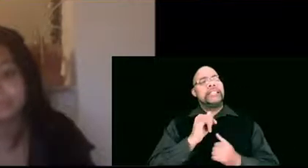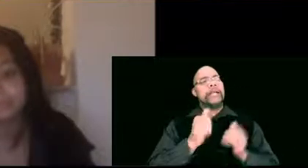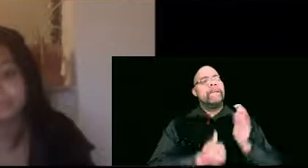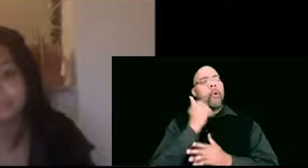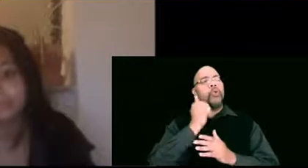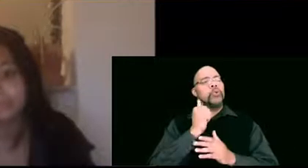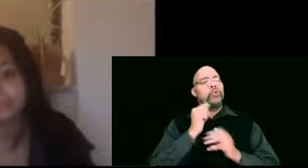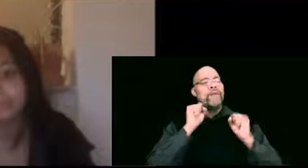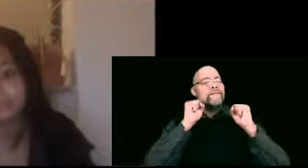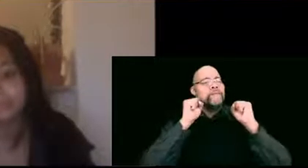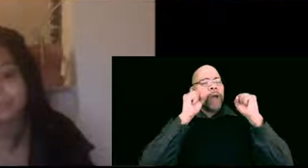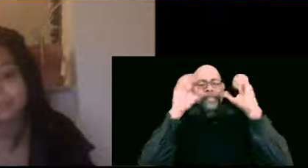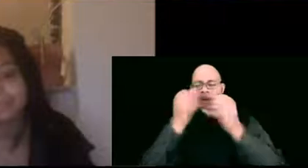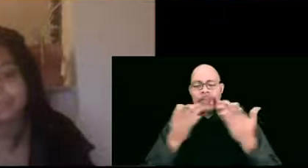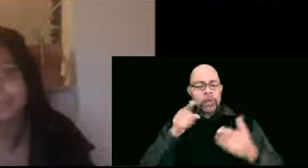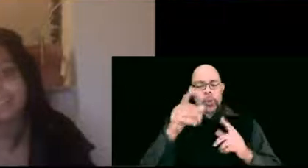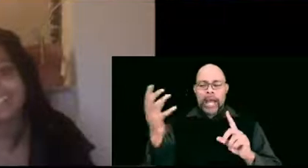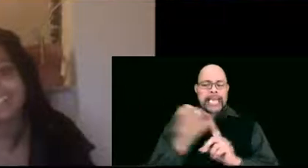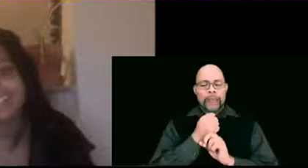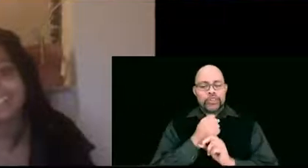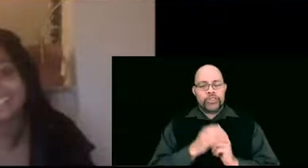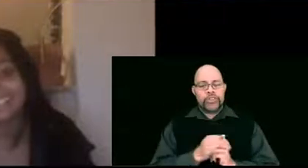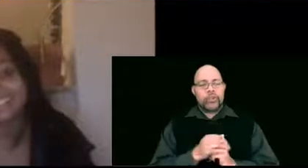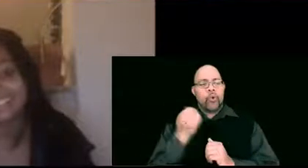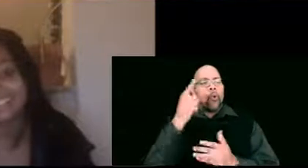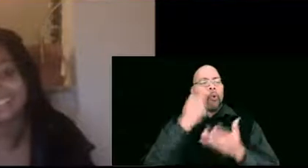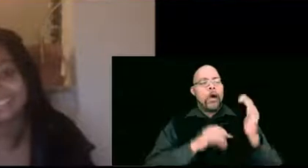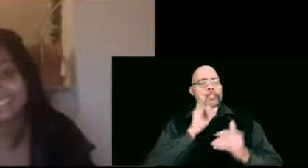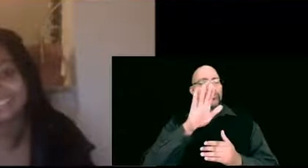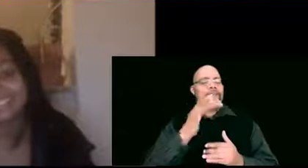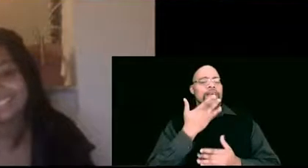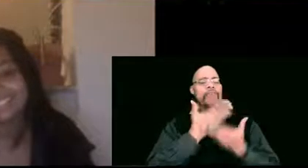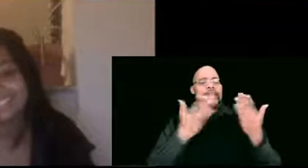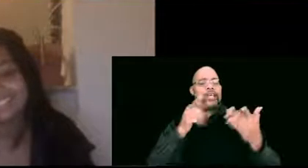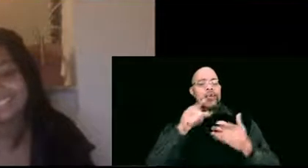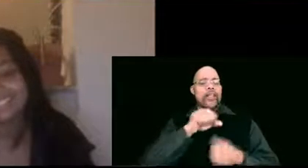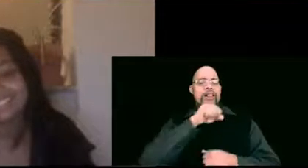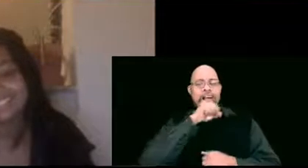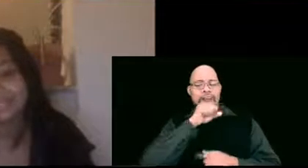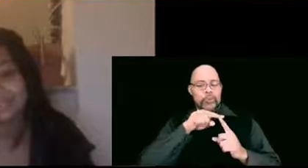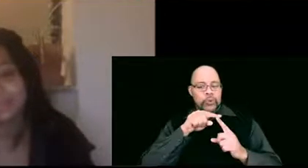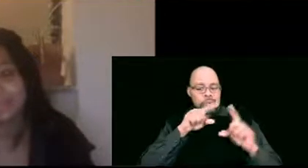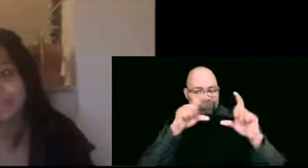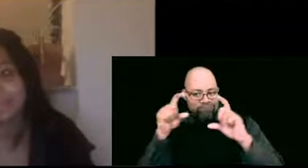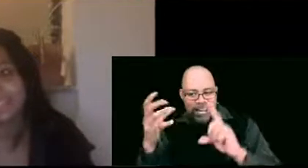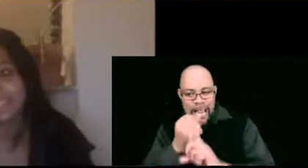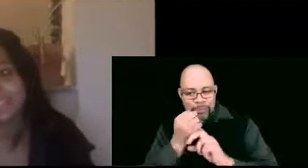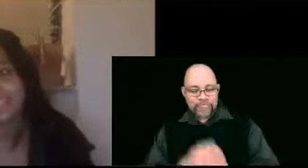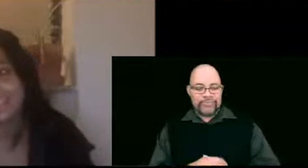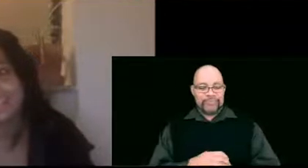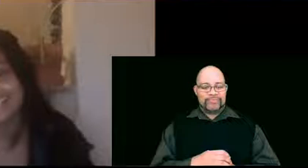What is the most fascinating thing that you've captured, or what is your favorite thing that you love to